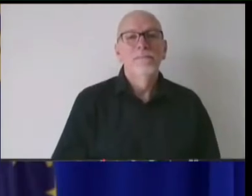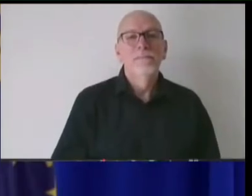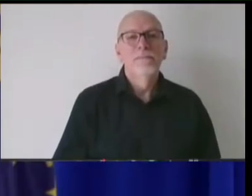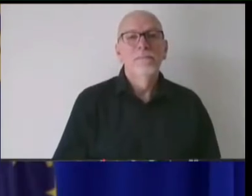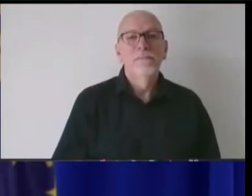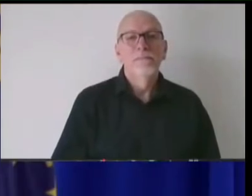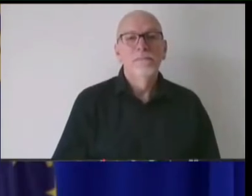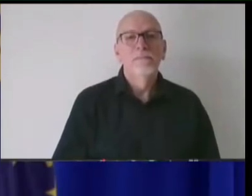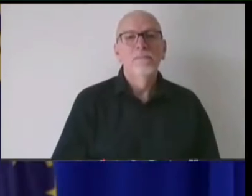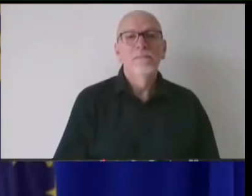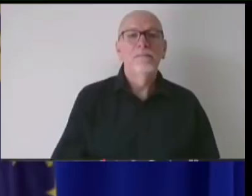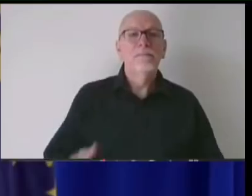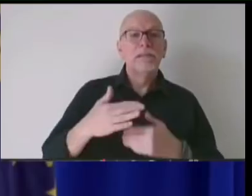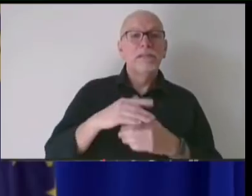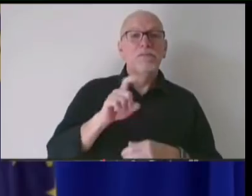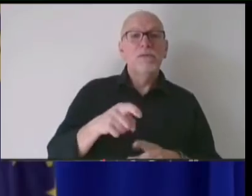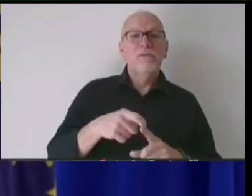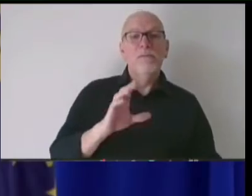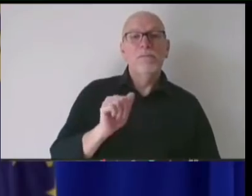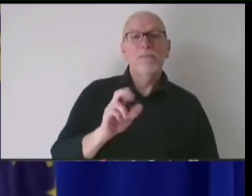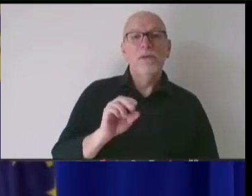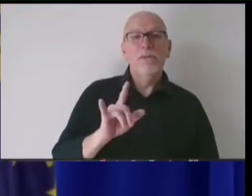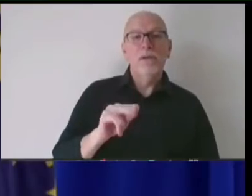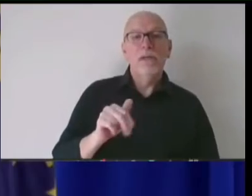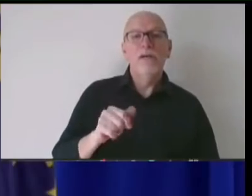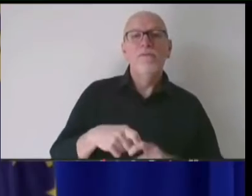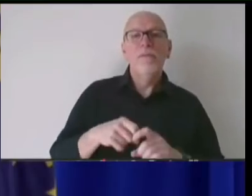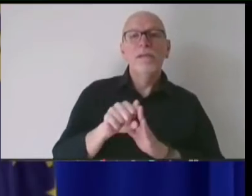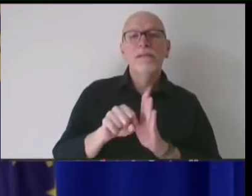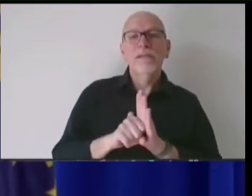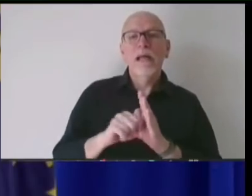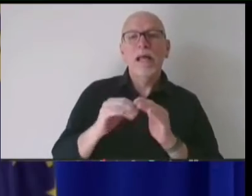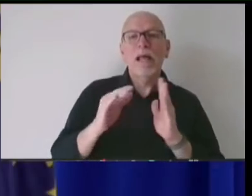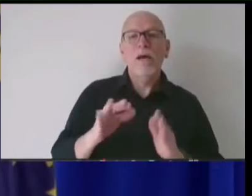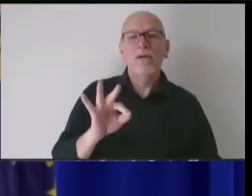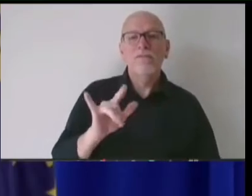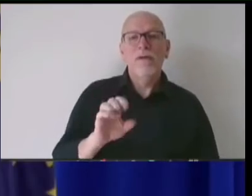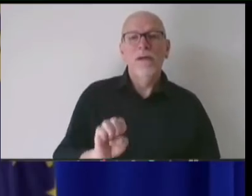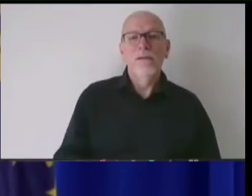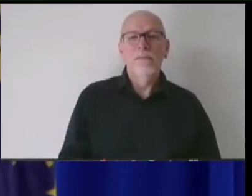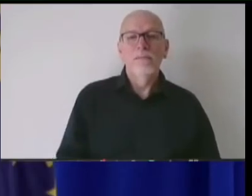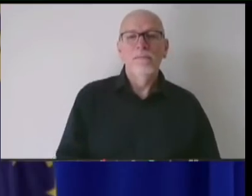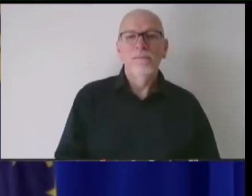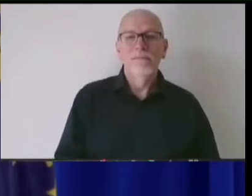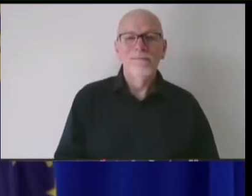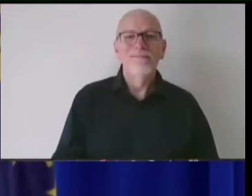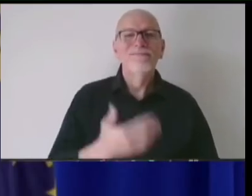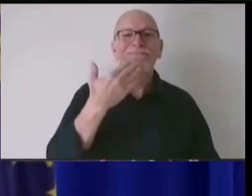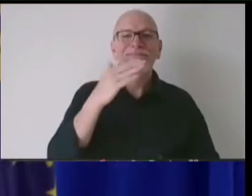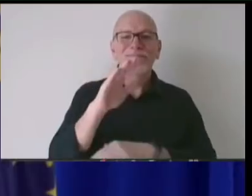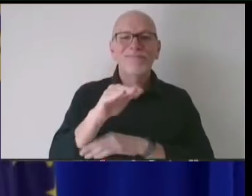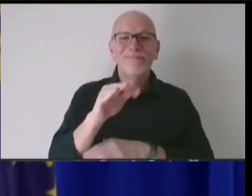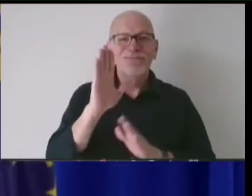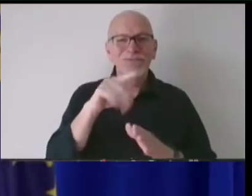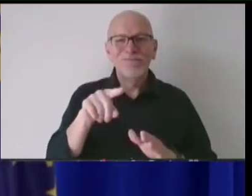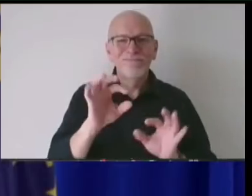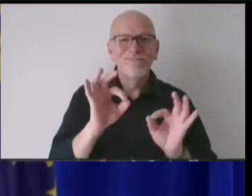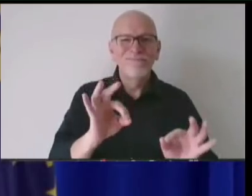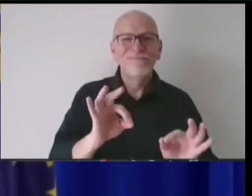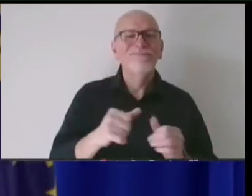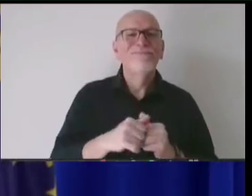Our next question is from Carolina with the State House File. Good afternoon. I hope you're well given